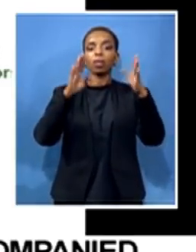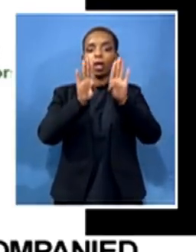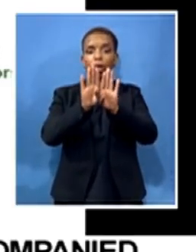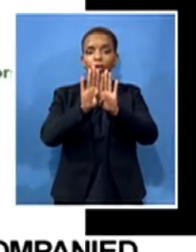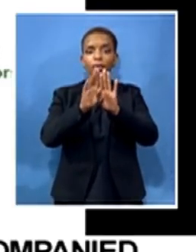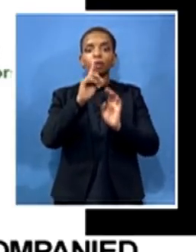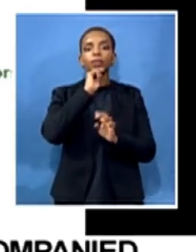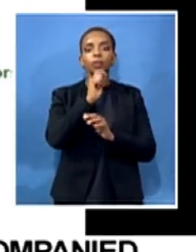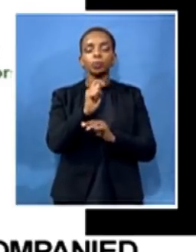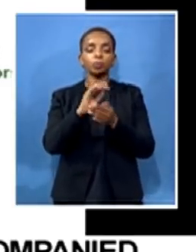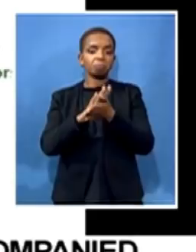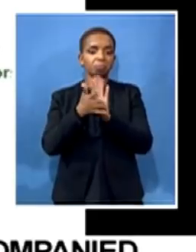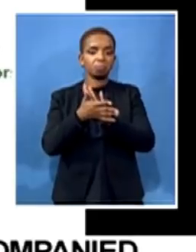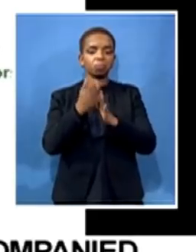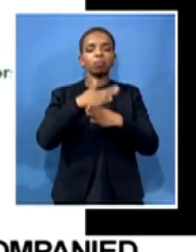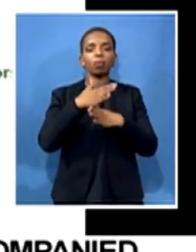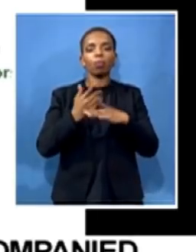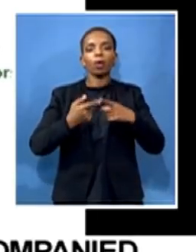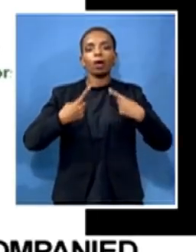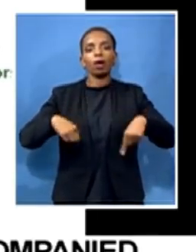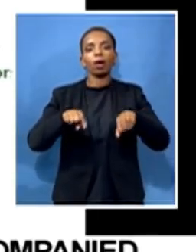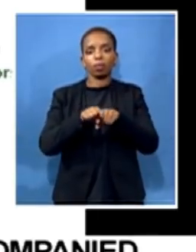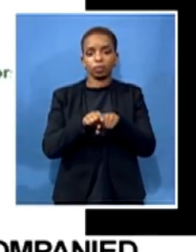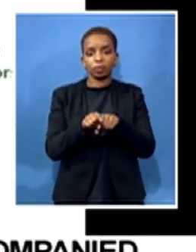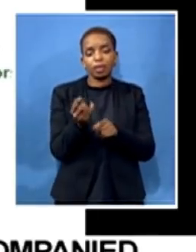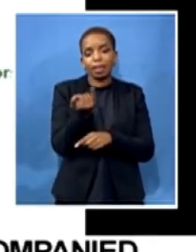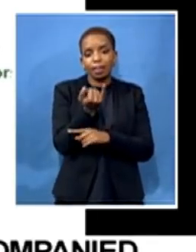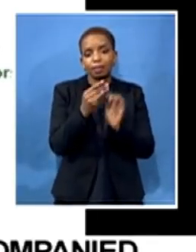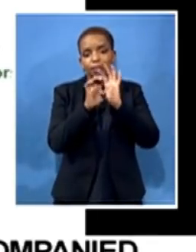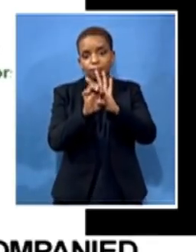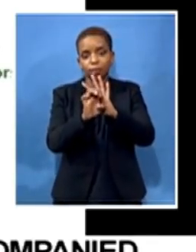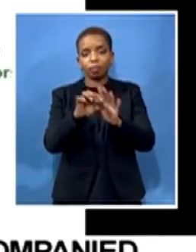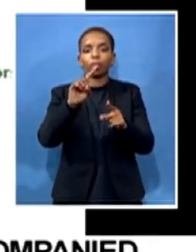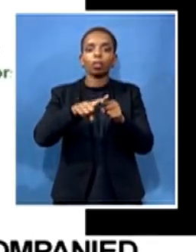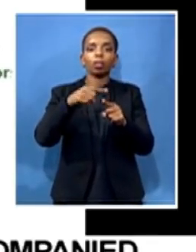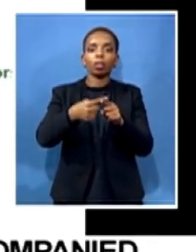that, for instance, the local government